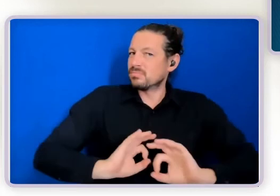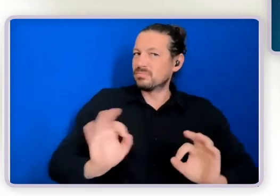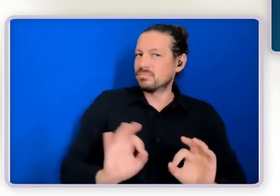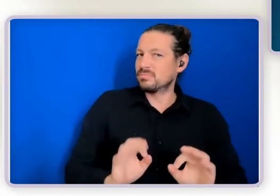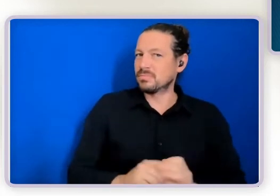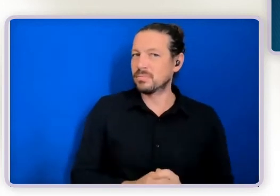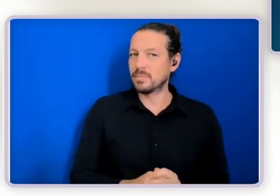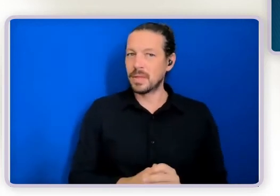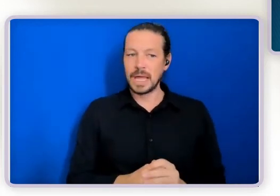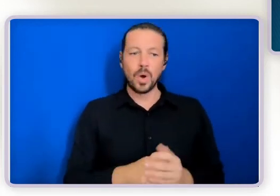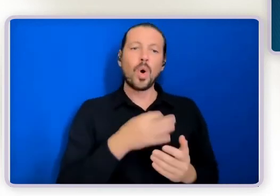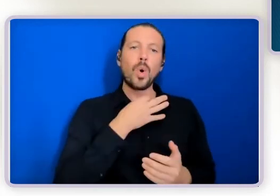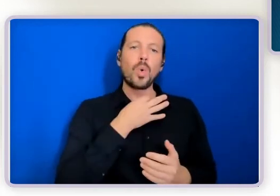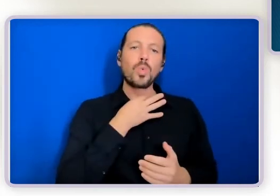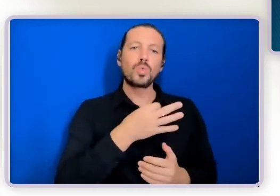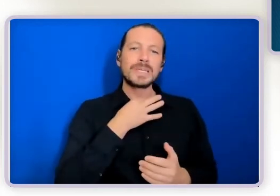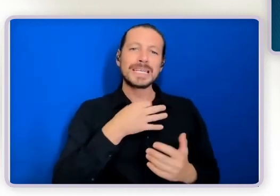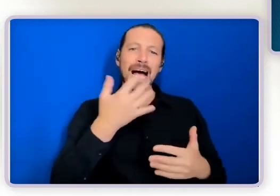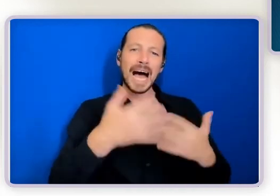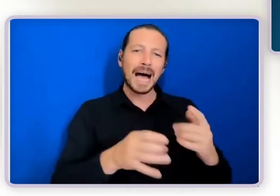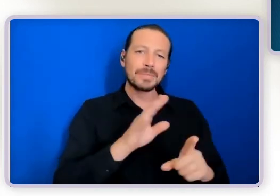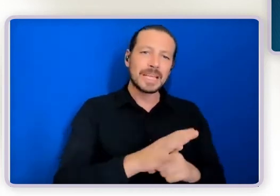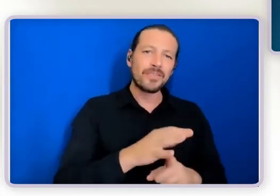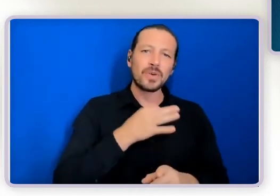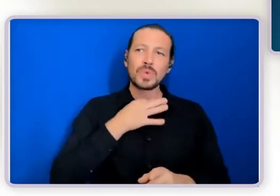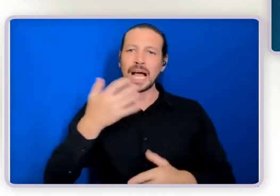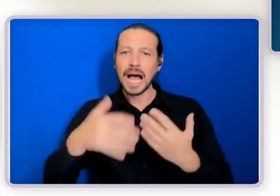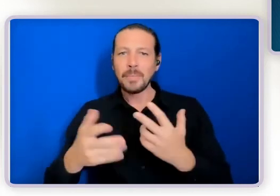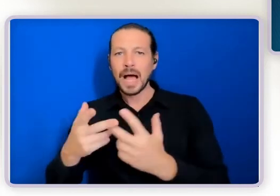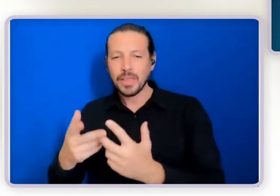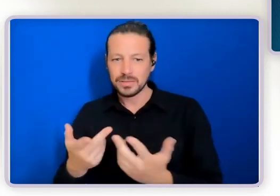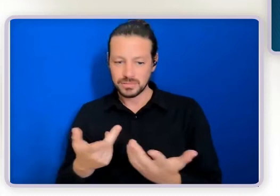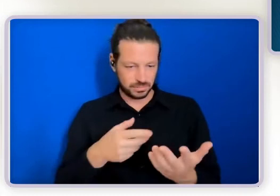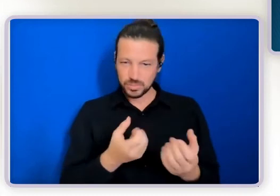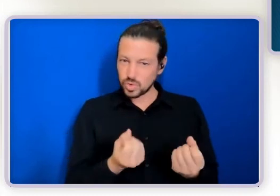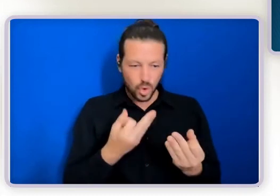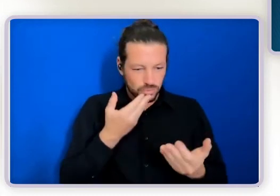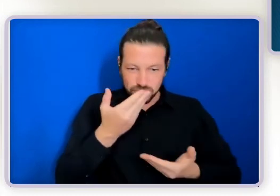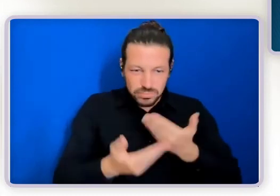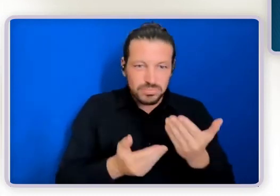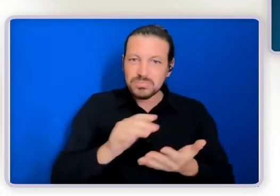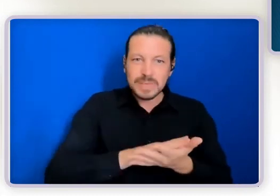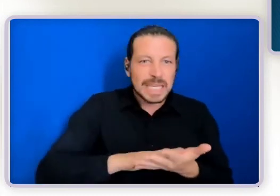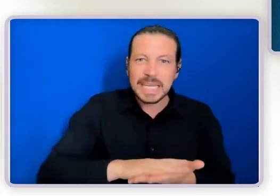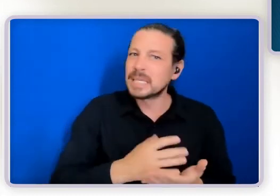of harm, well, how much should the risk be? If you're going to